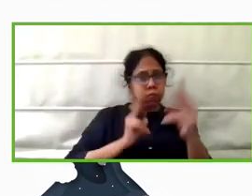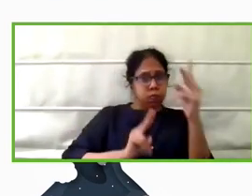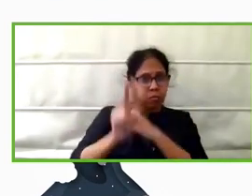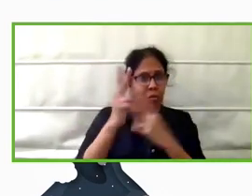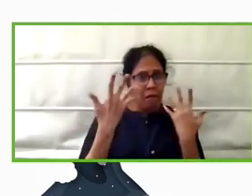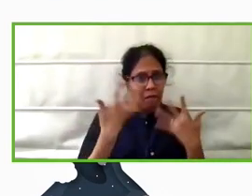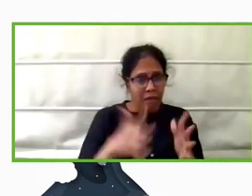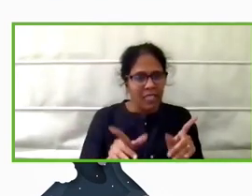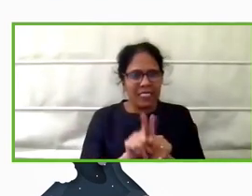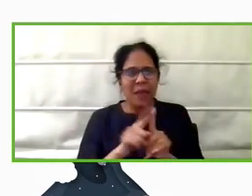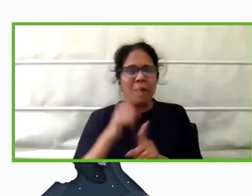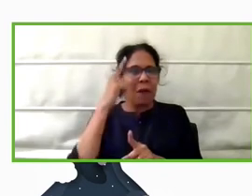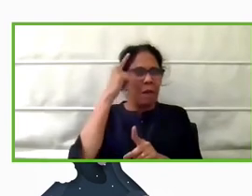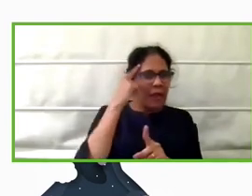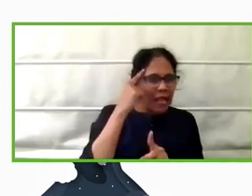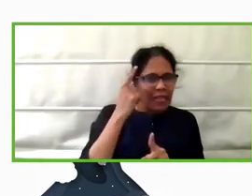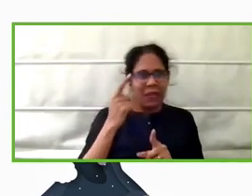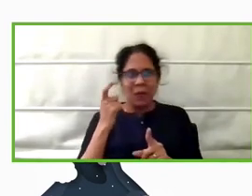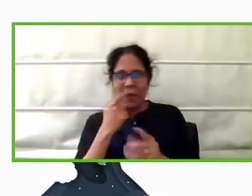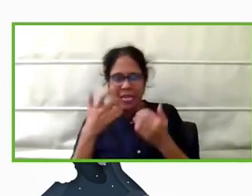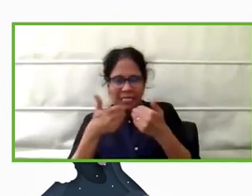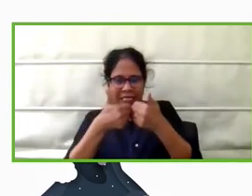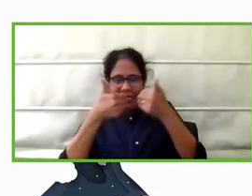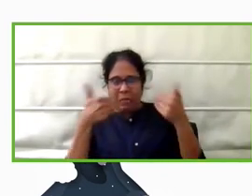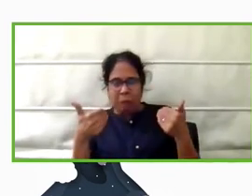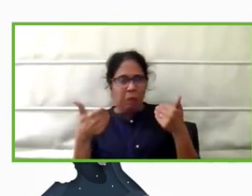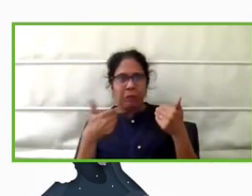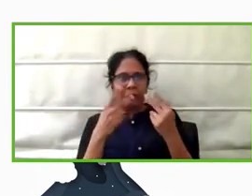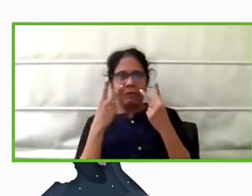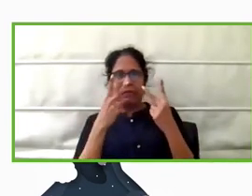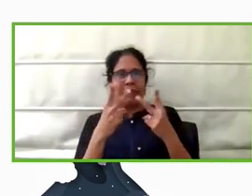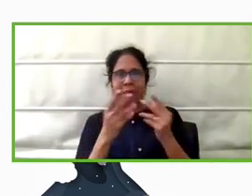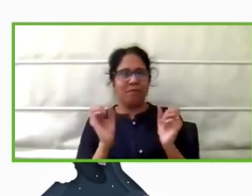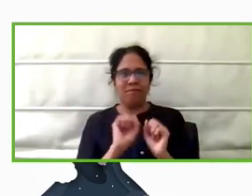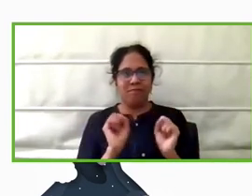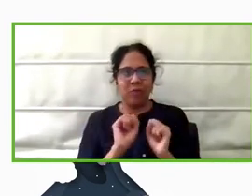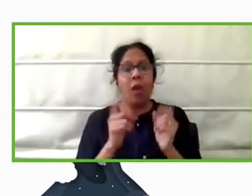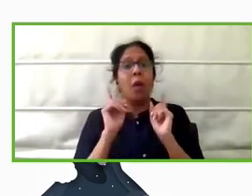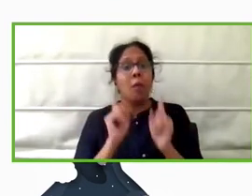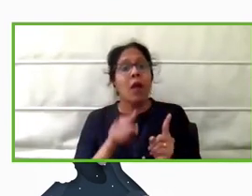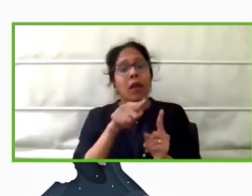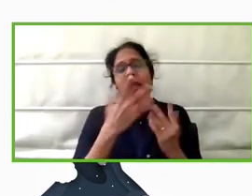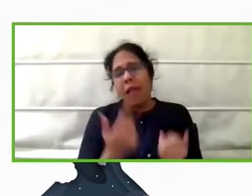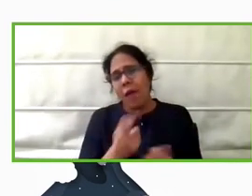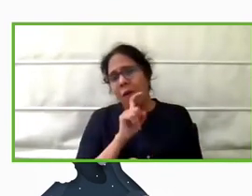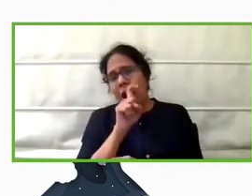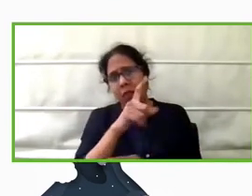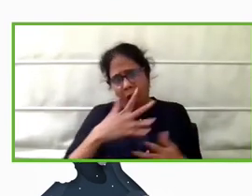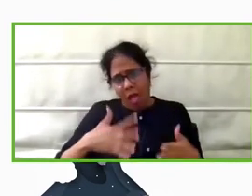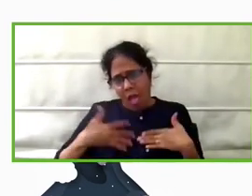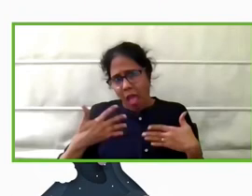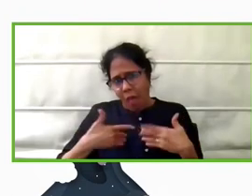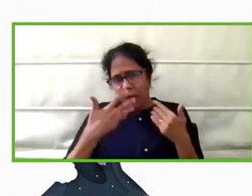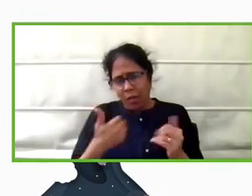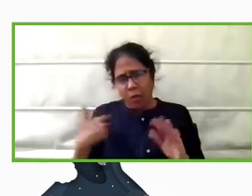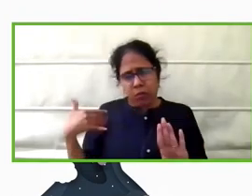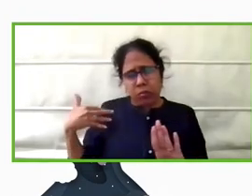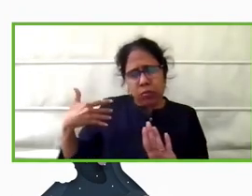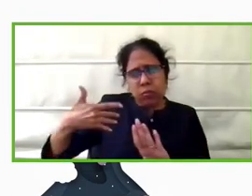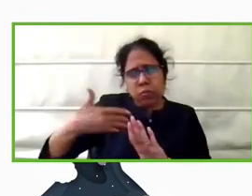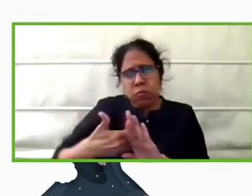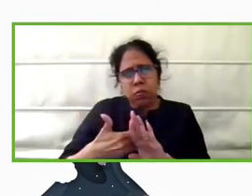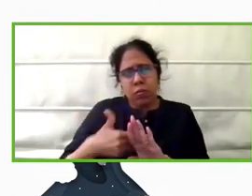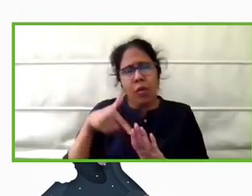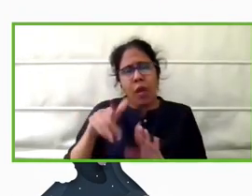and whites of it, but overall, when you see, are you happy with what the internet has achieved, being very